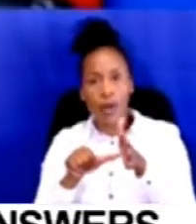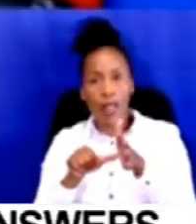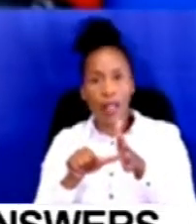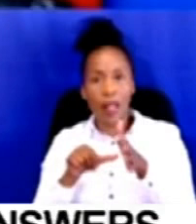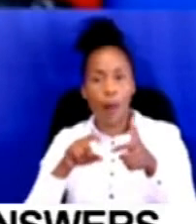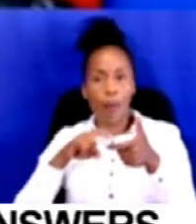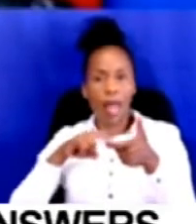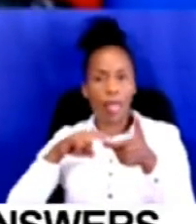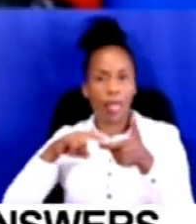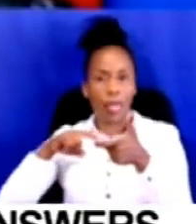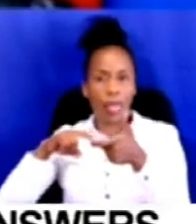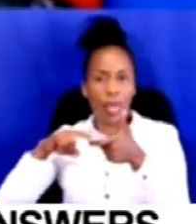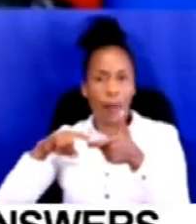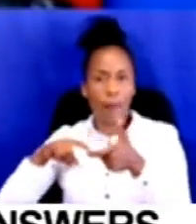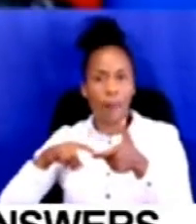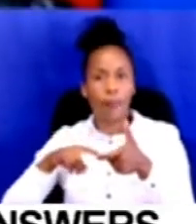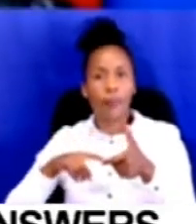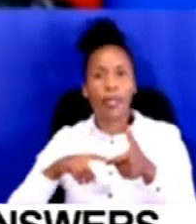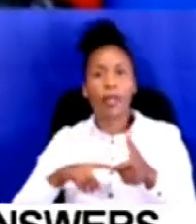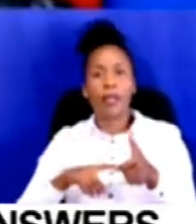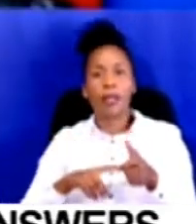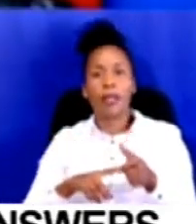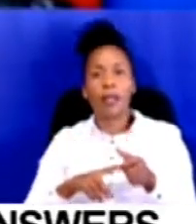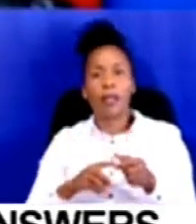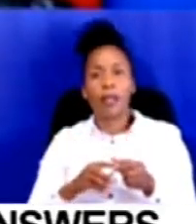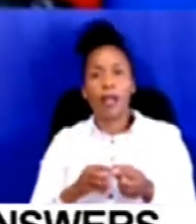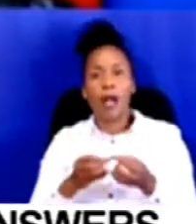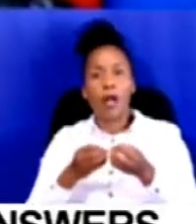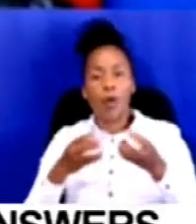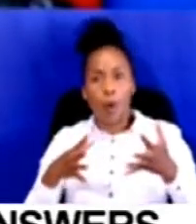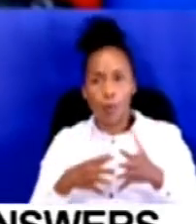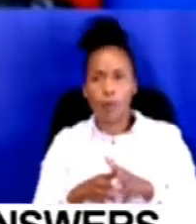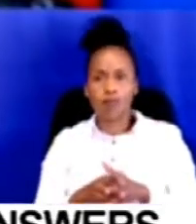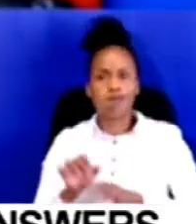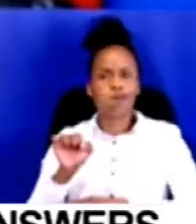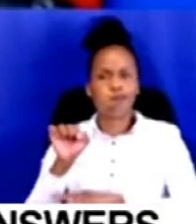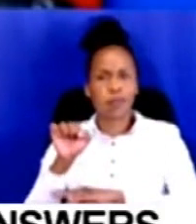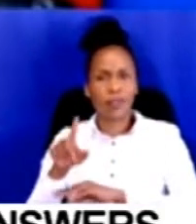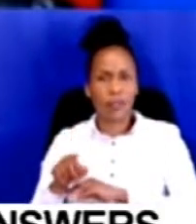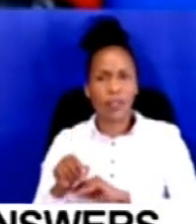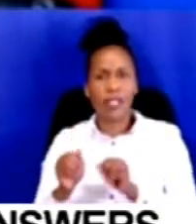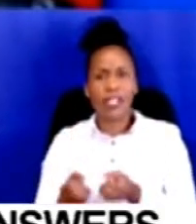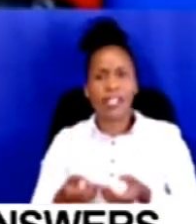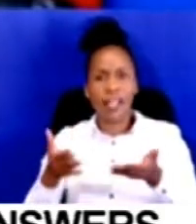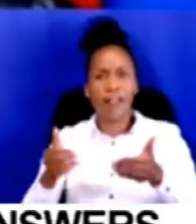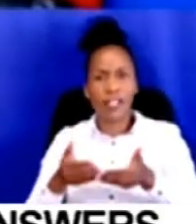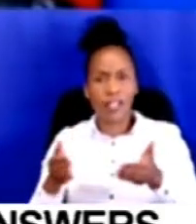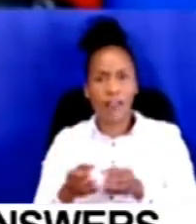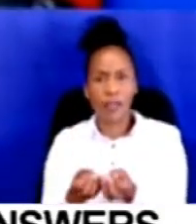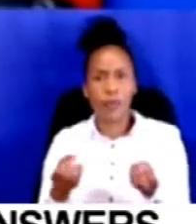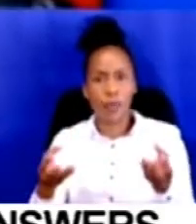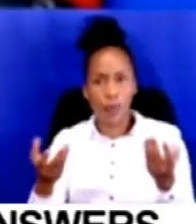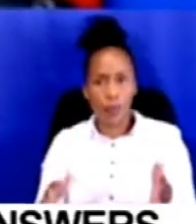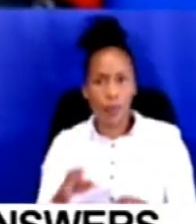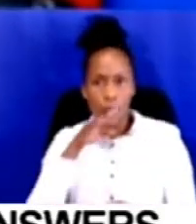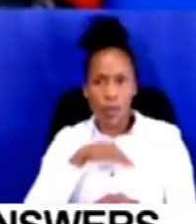working together with no politicizing of service delivery, and to do so with speed in order